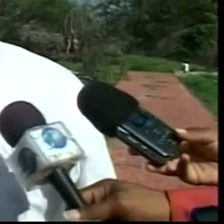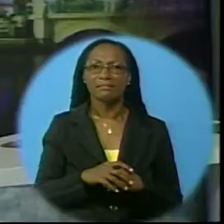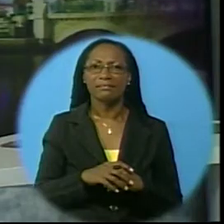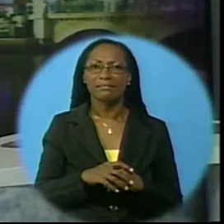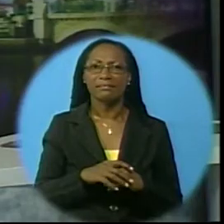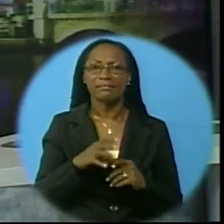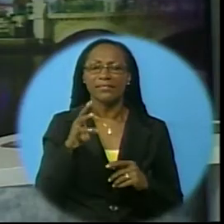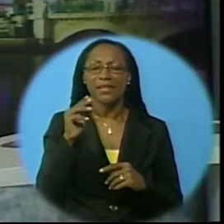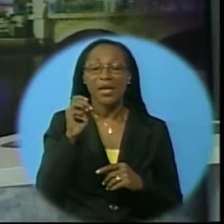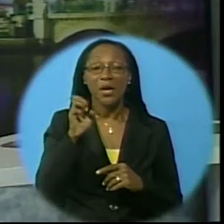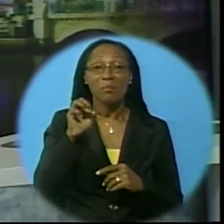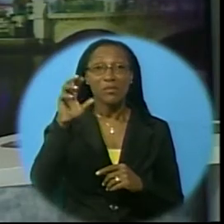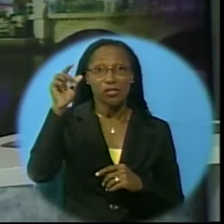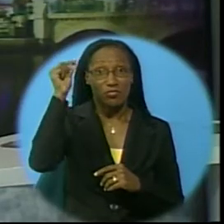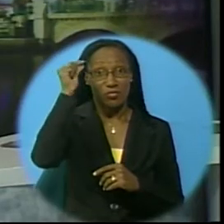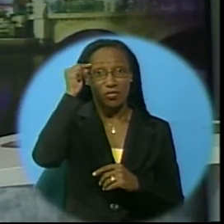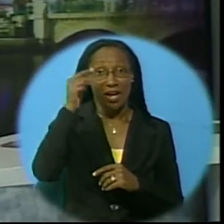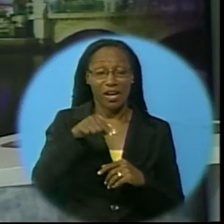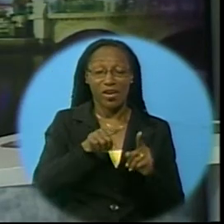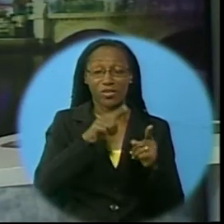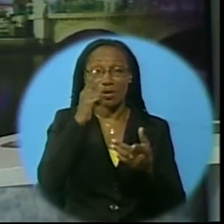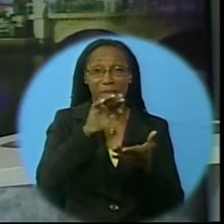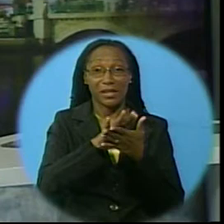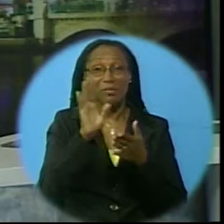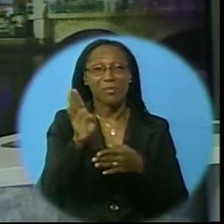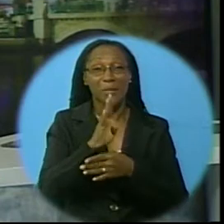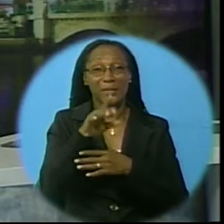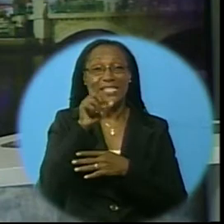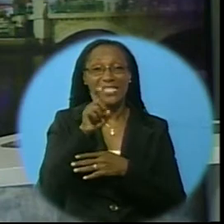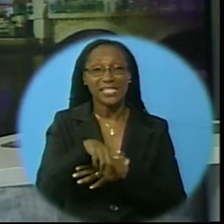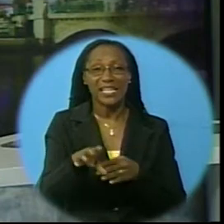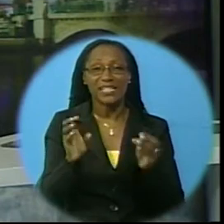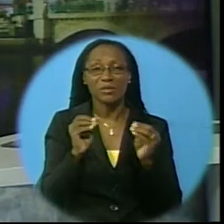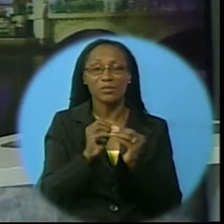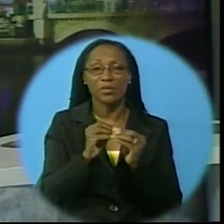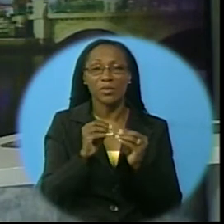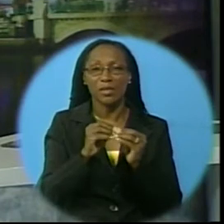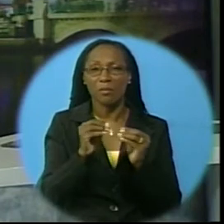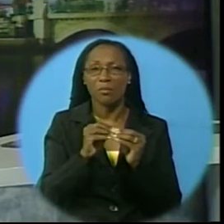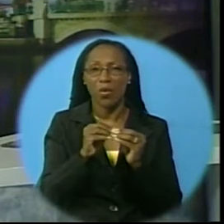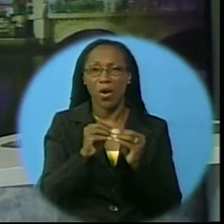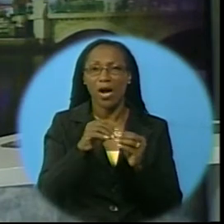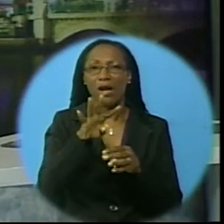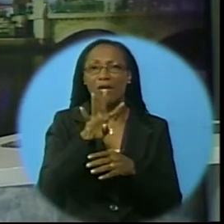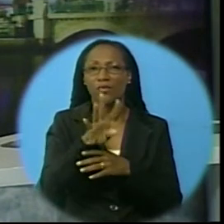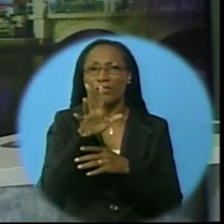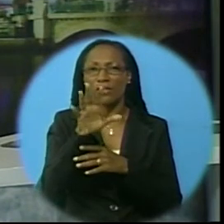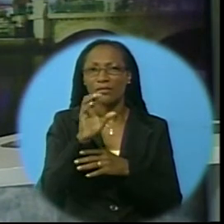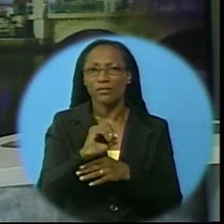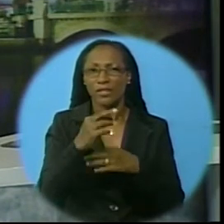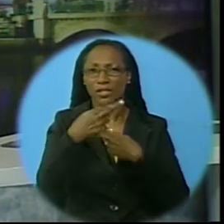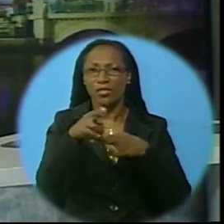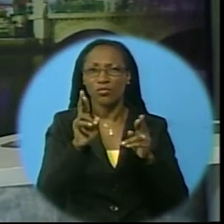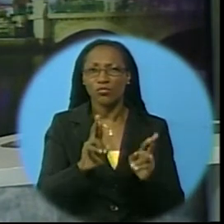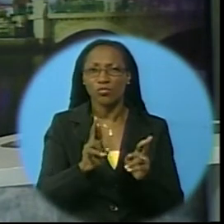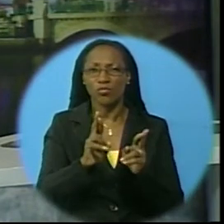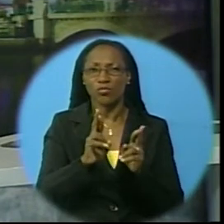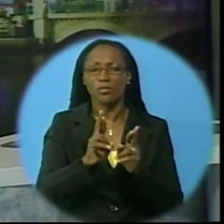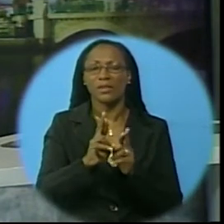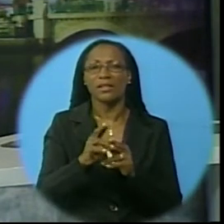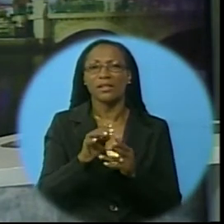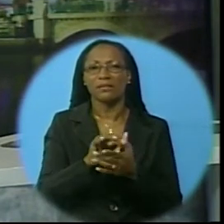returned. Mr. Grant also believes Barbados needs the additional 450-room Sam Lord's Castle will